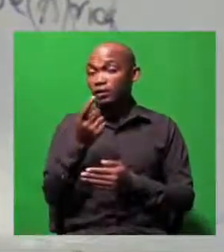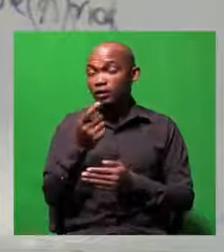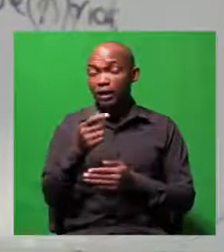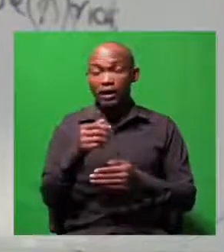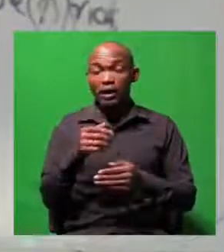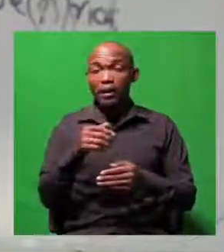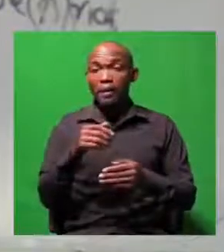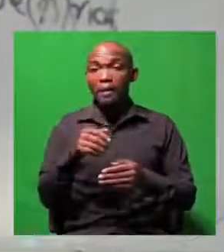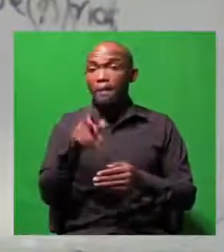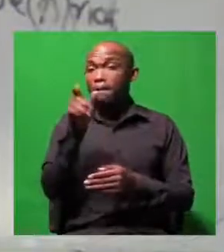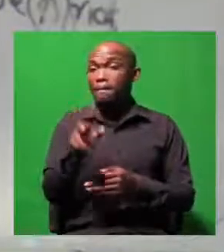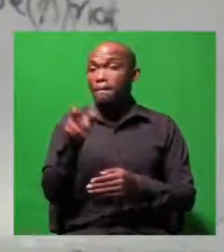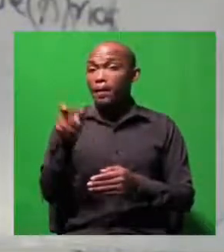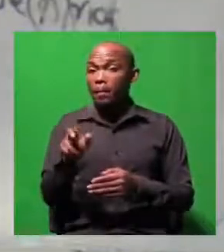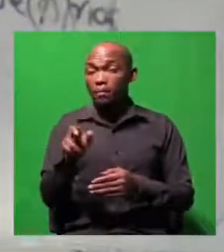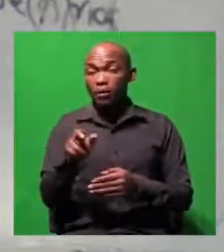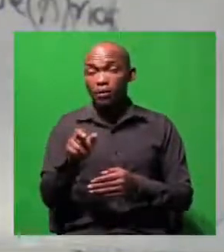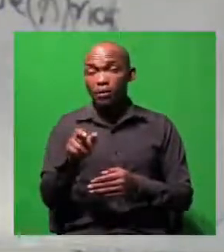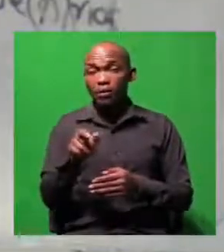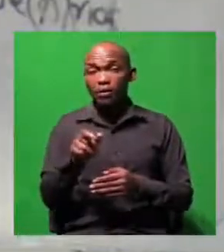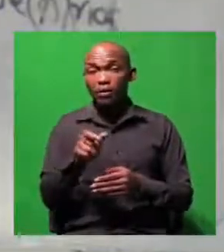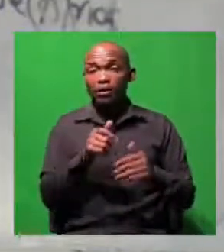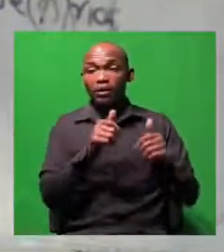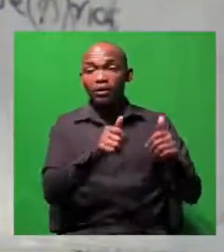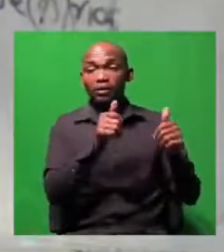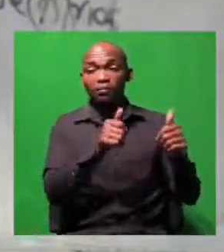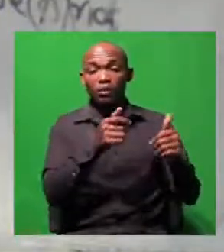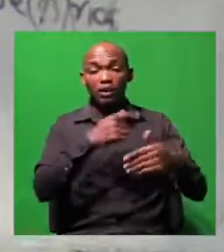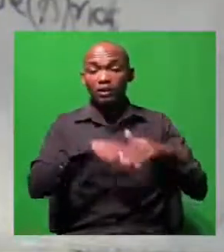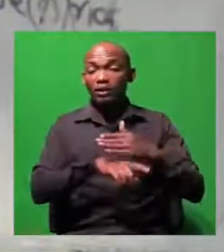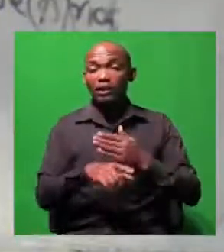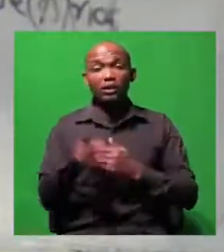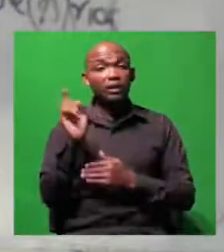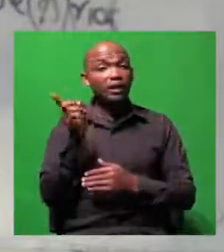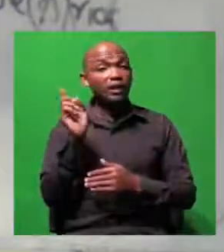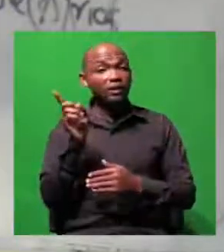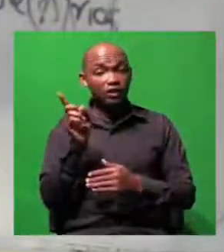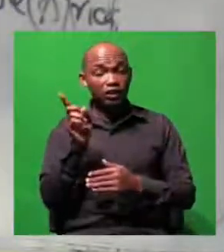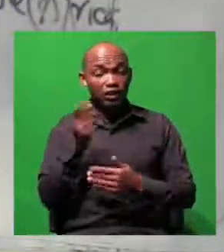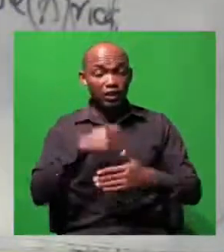And here is where we can say people depended on nature.